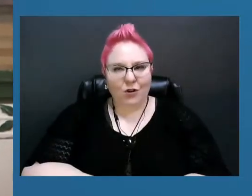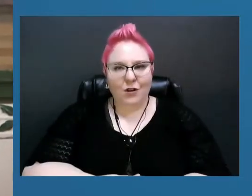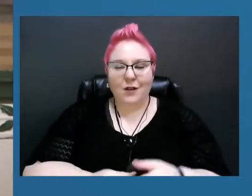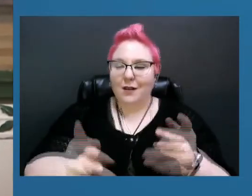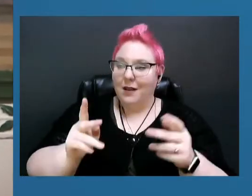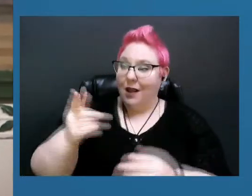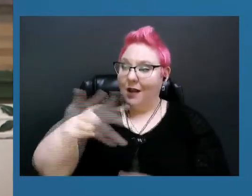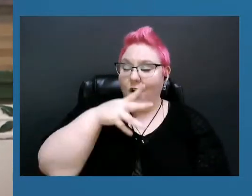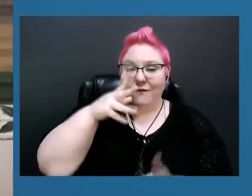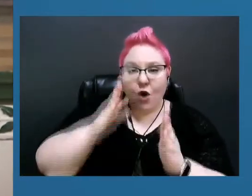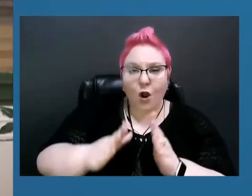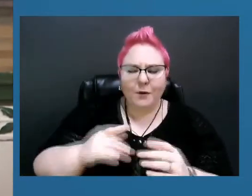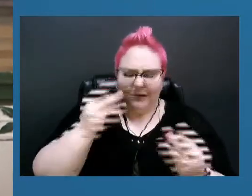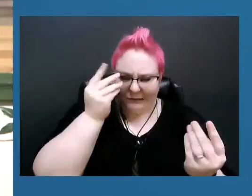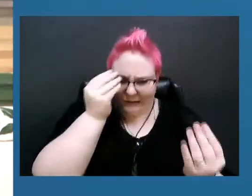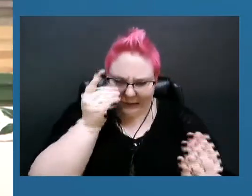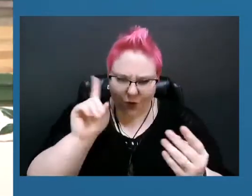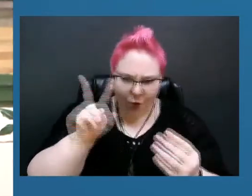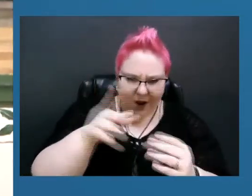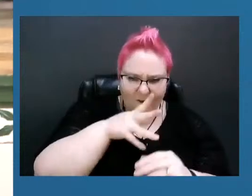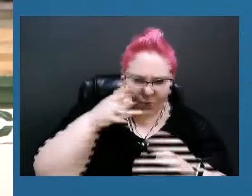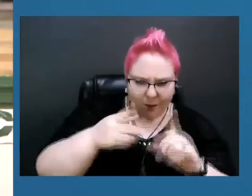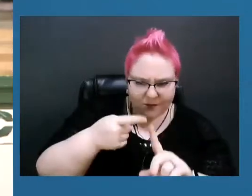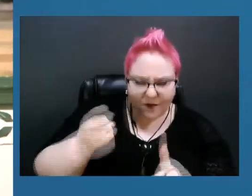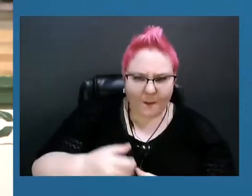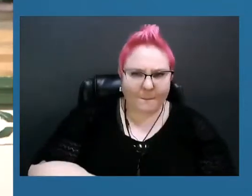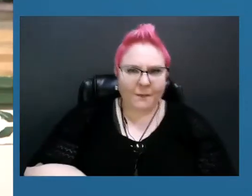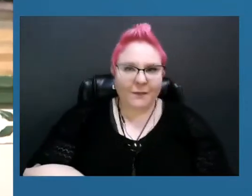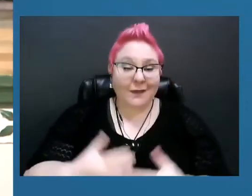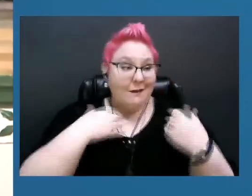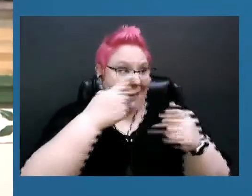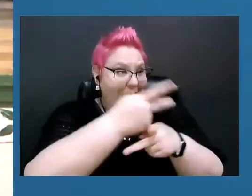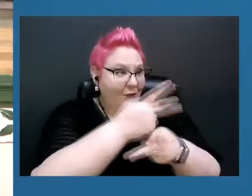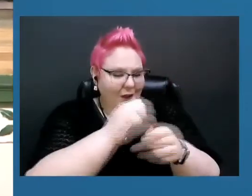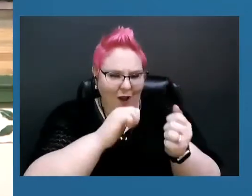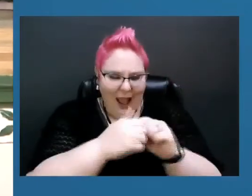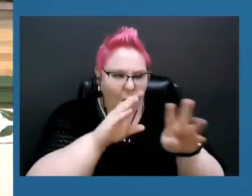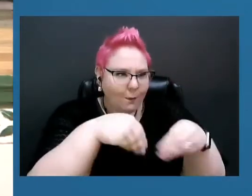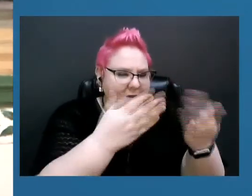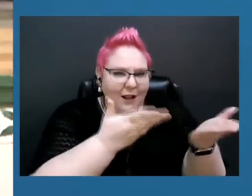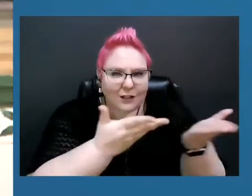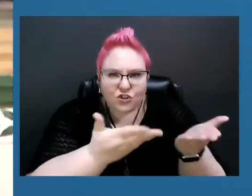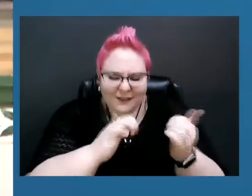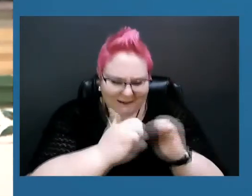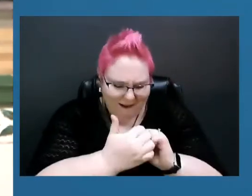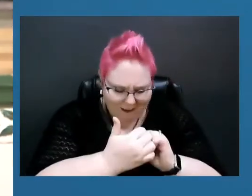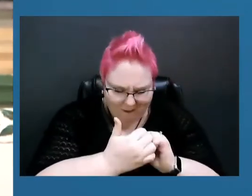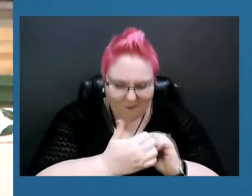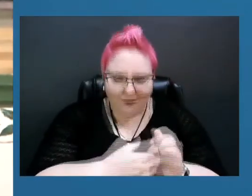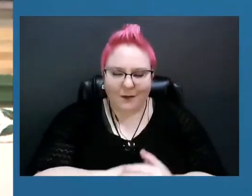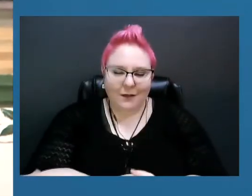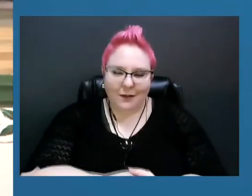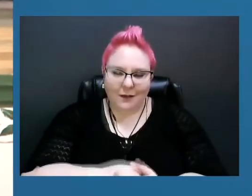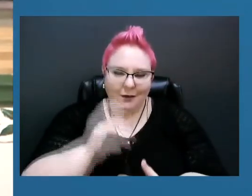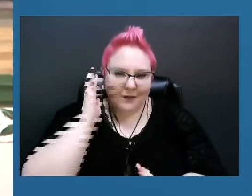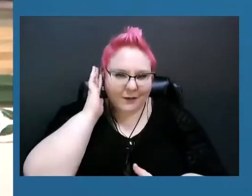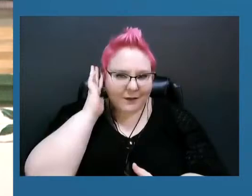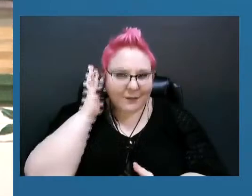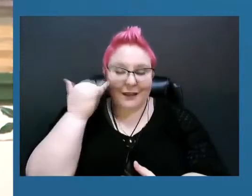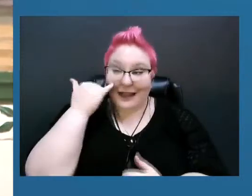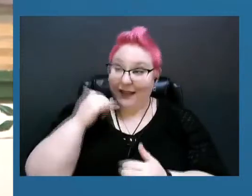from. People in healthcare, not sure how they're going to provide services if Medicaid is cut the way they're talking about